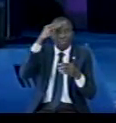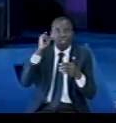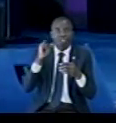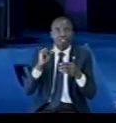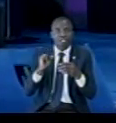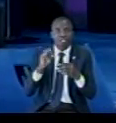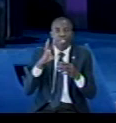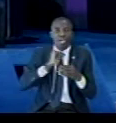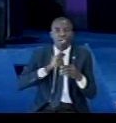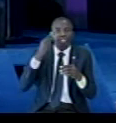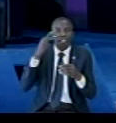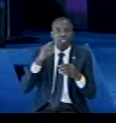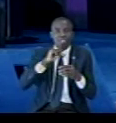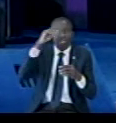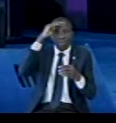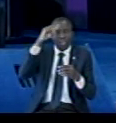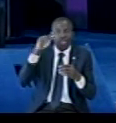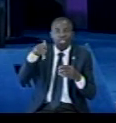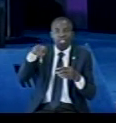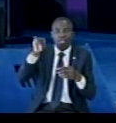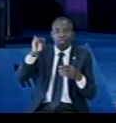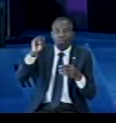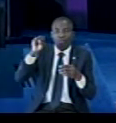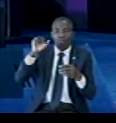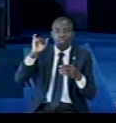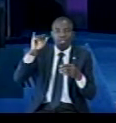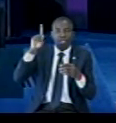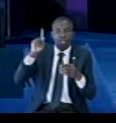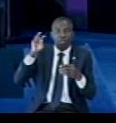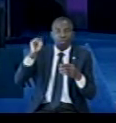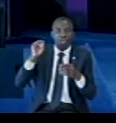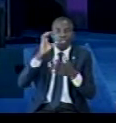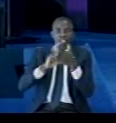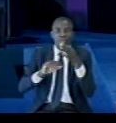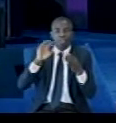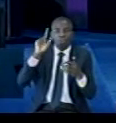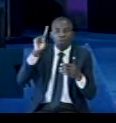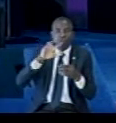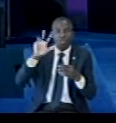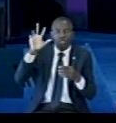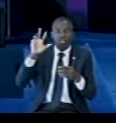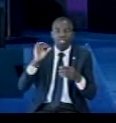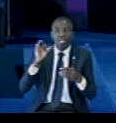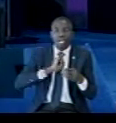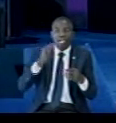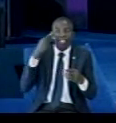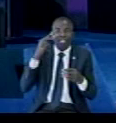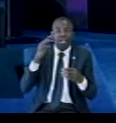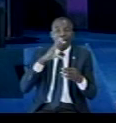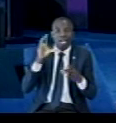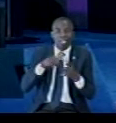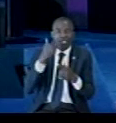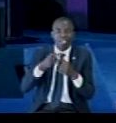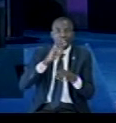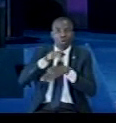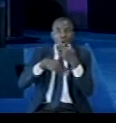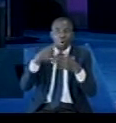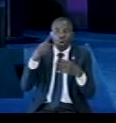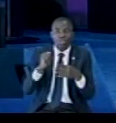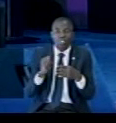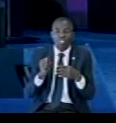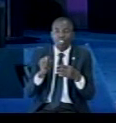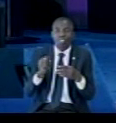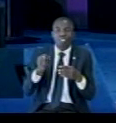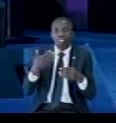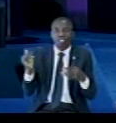knew that the suffering, the hardship, the heartache, and all the pressures destroying